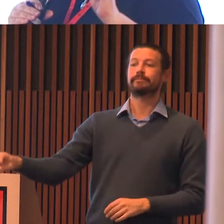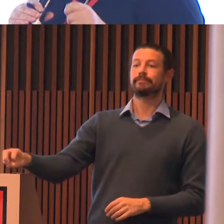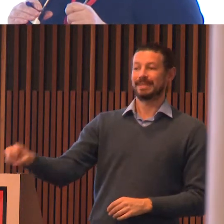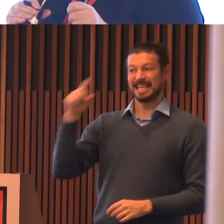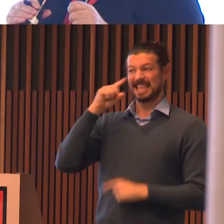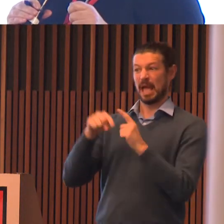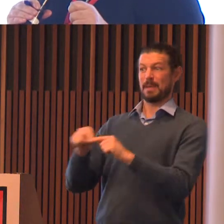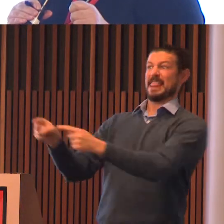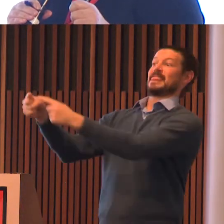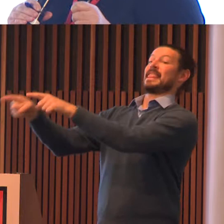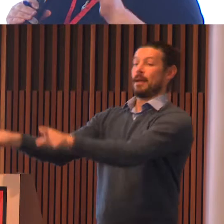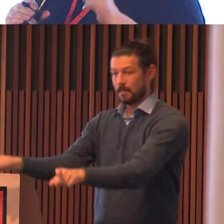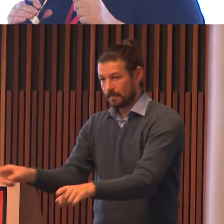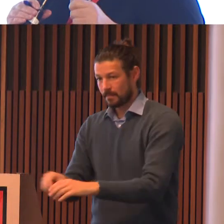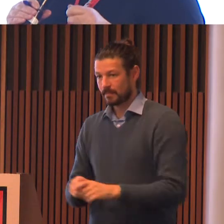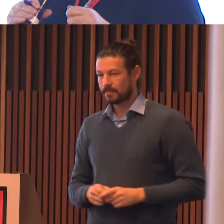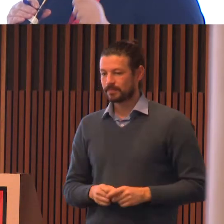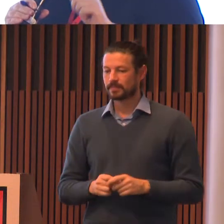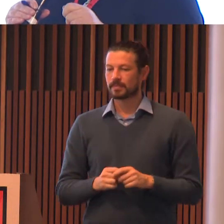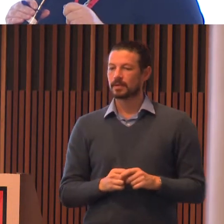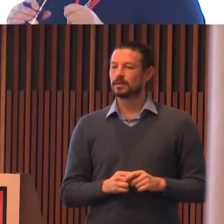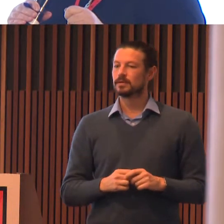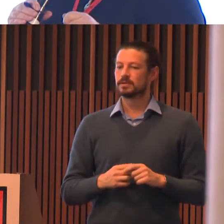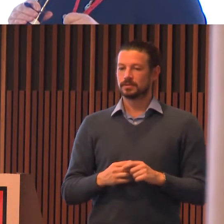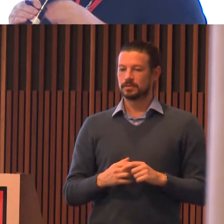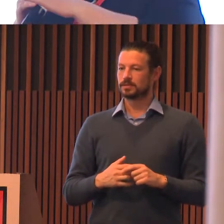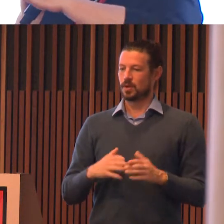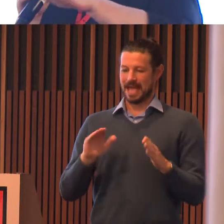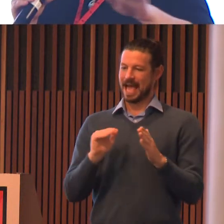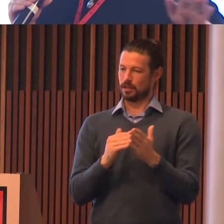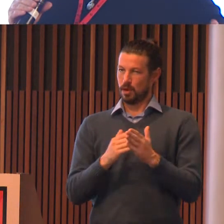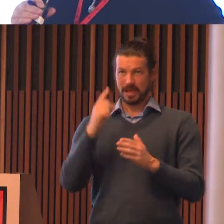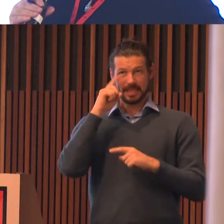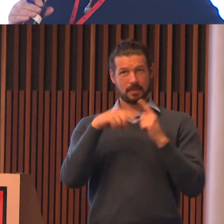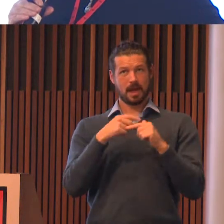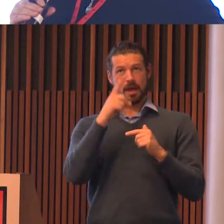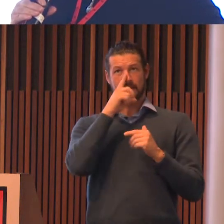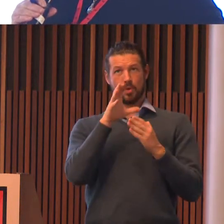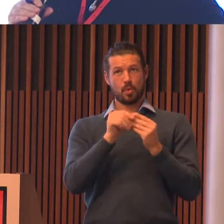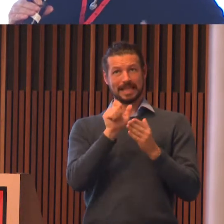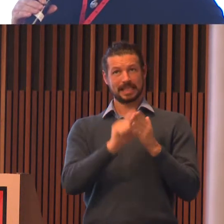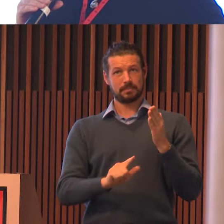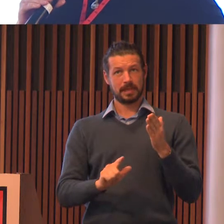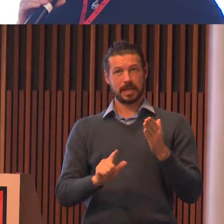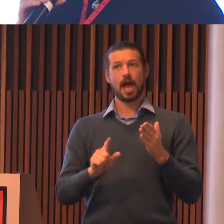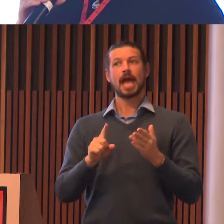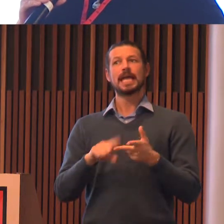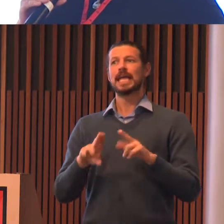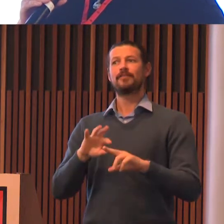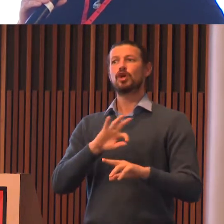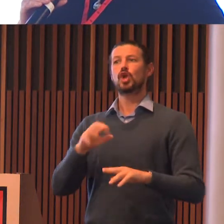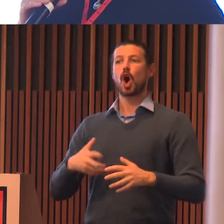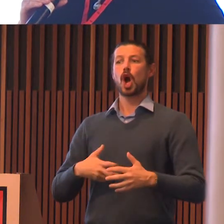So at present, when we think about people living with disability, if they're not complaining, it's assumed that